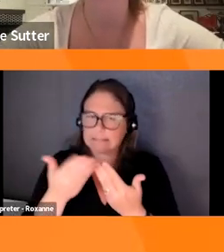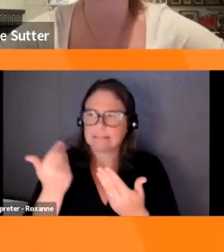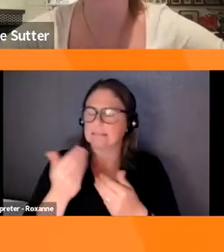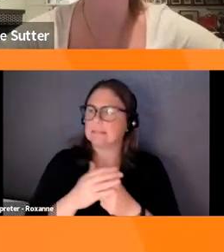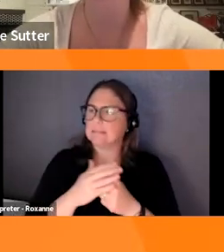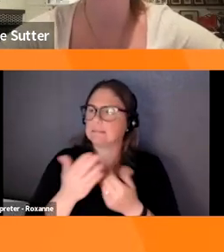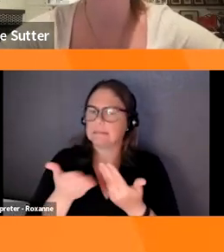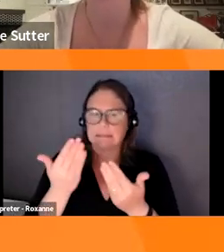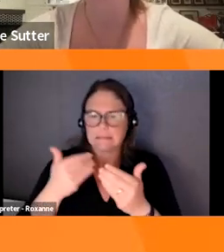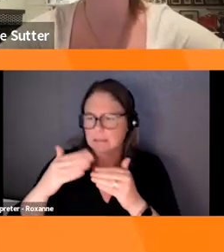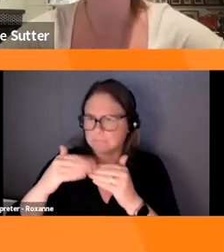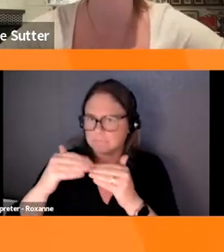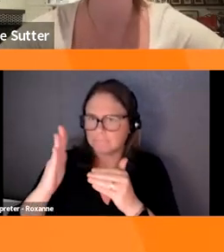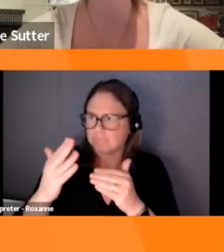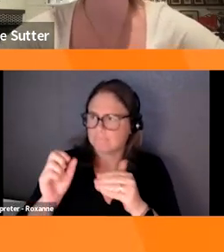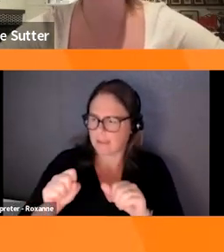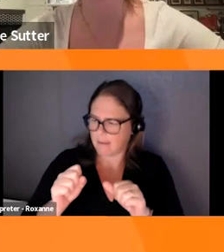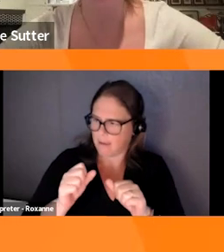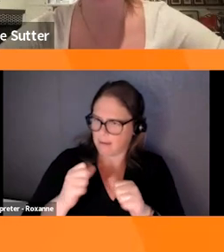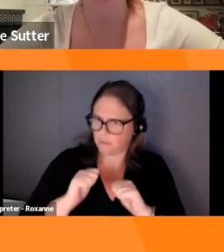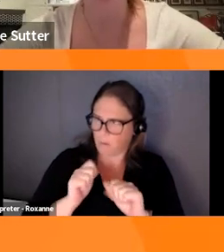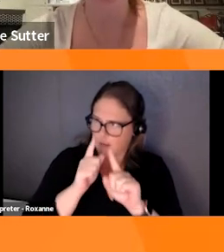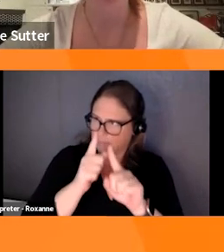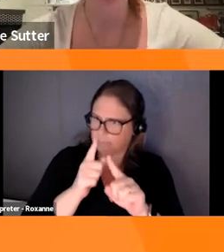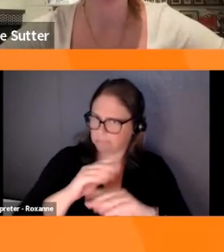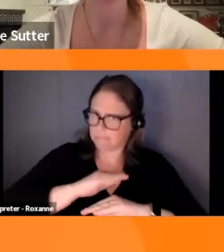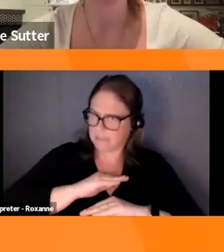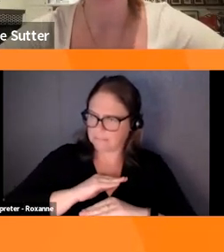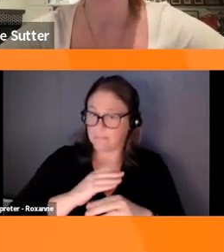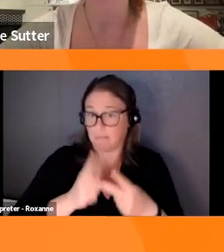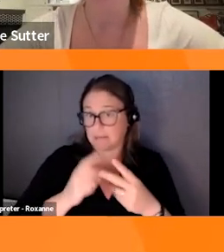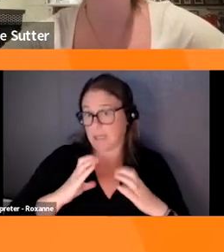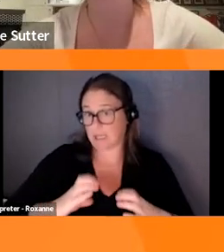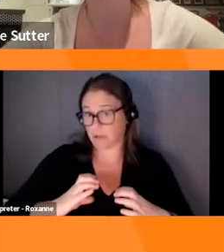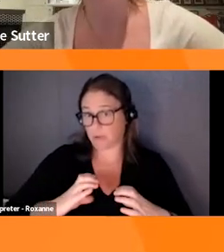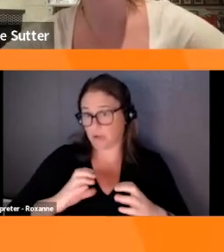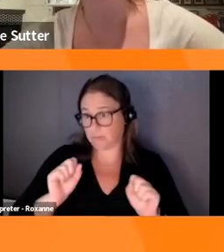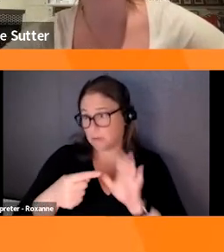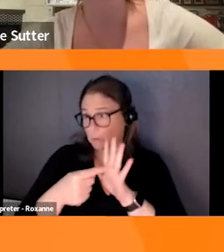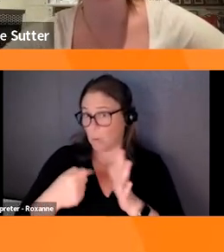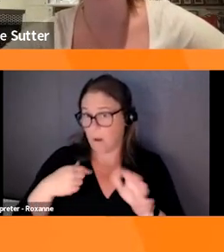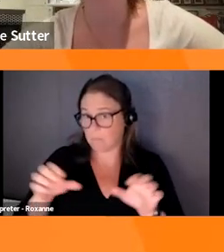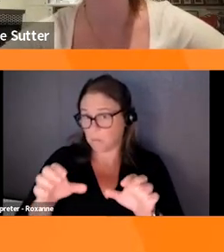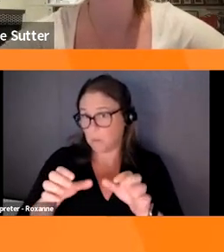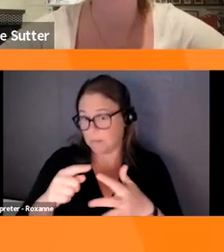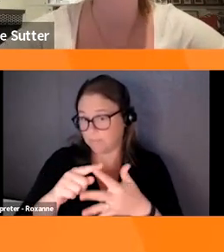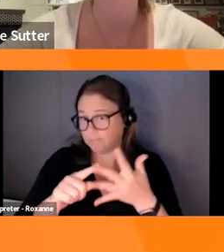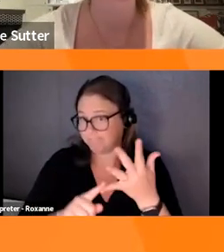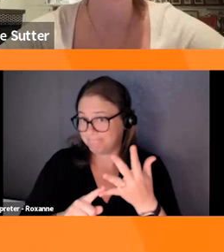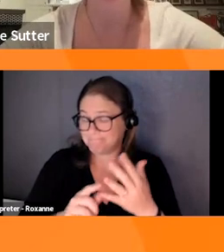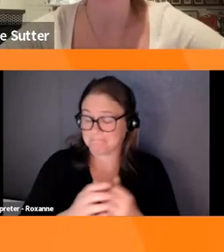what you're doing as well, if that's one of your motivation areas. So next, before choosing